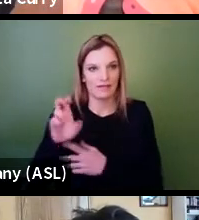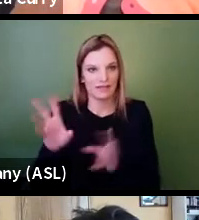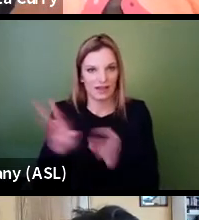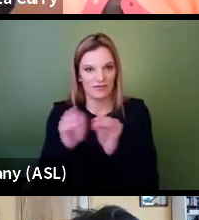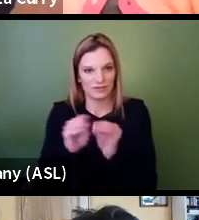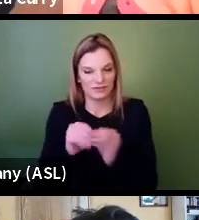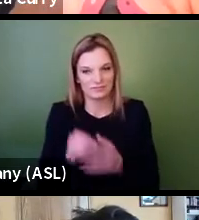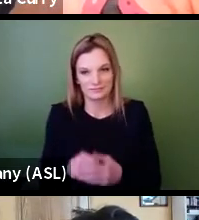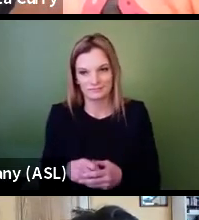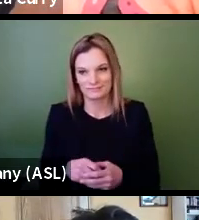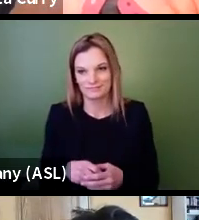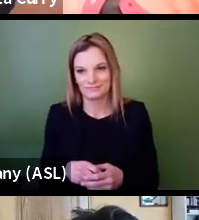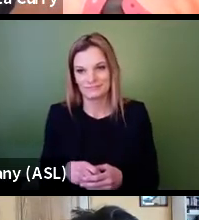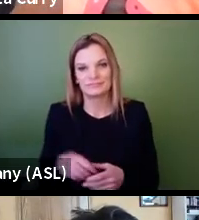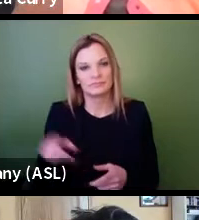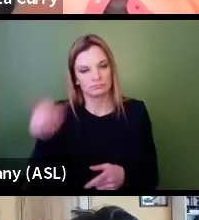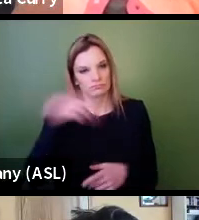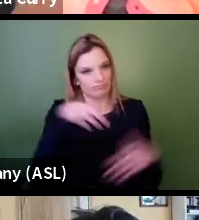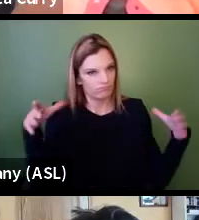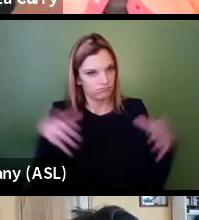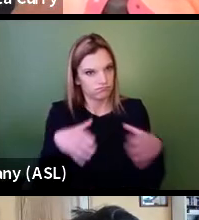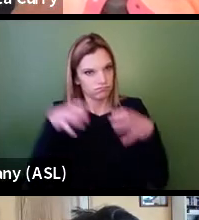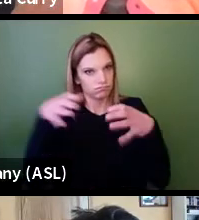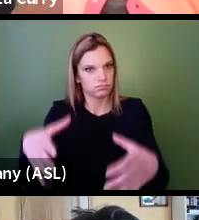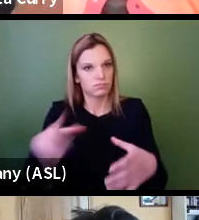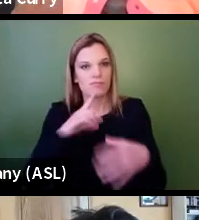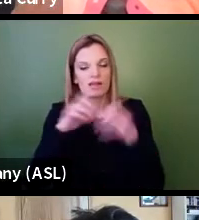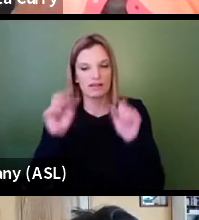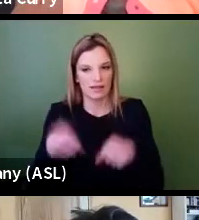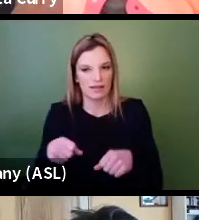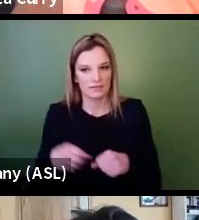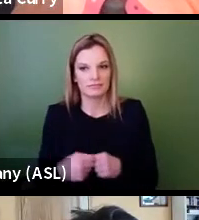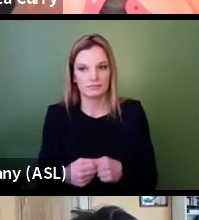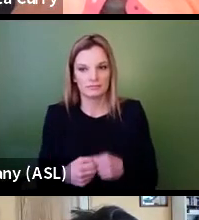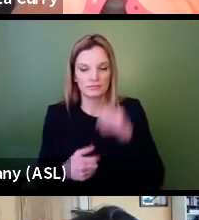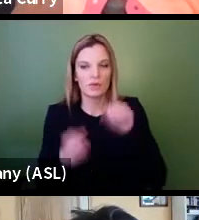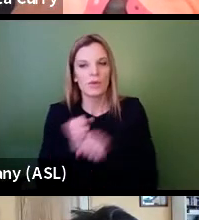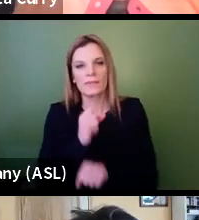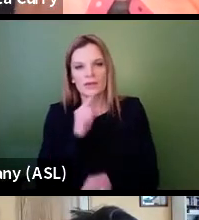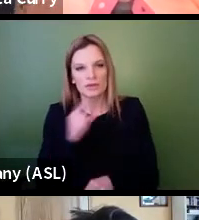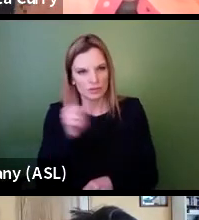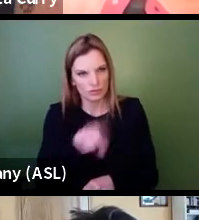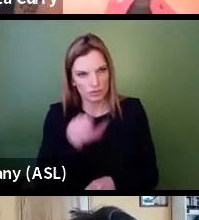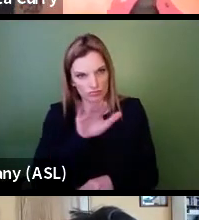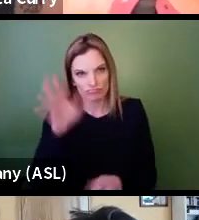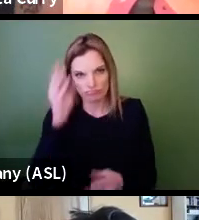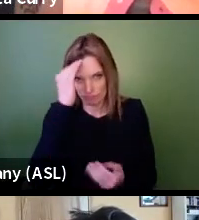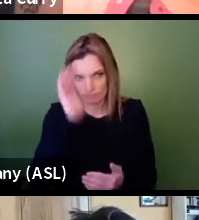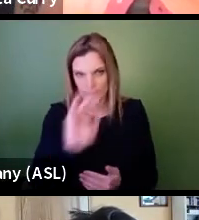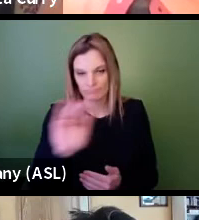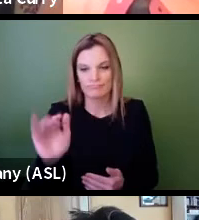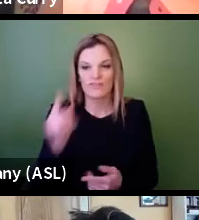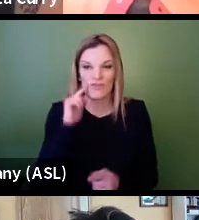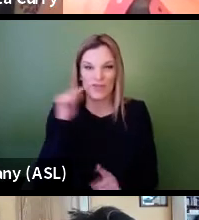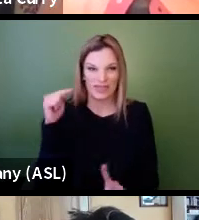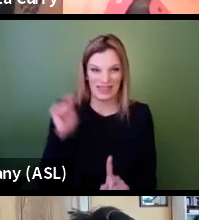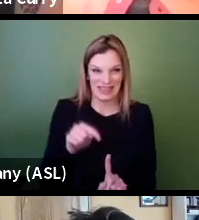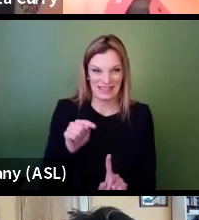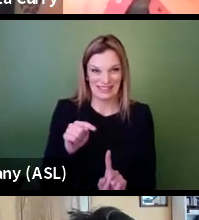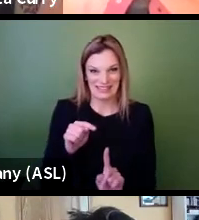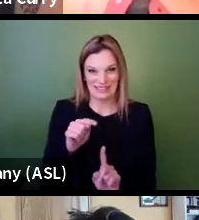that. As a body too, and the memo will outline that. But I just wanted to reassure the commission, is particularly for this